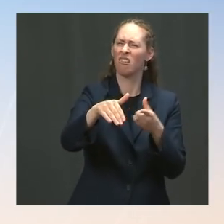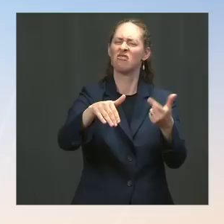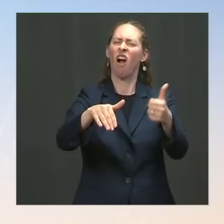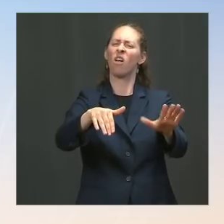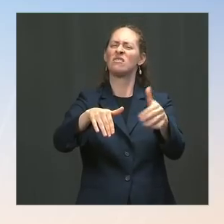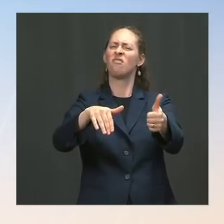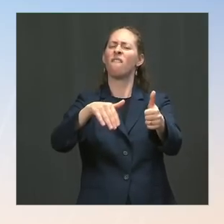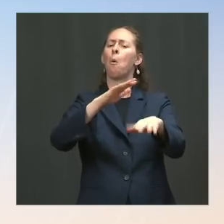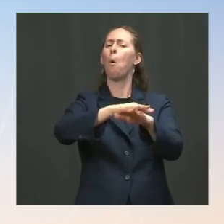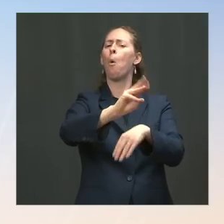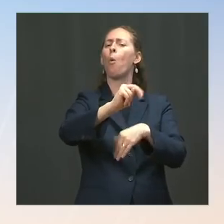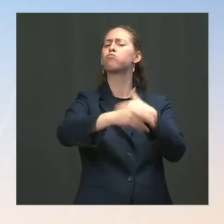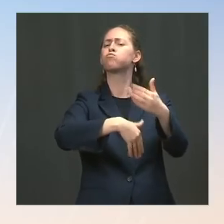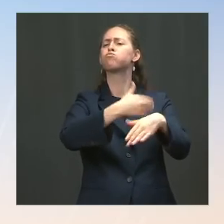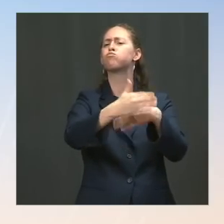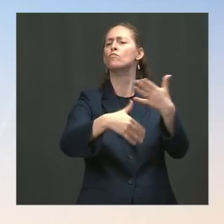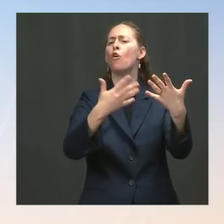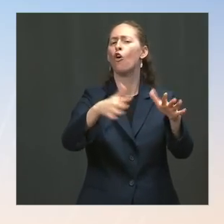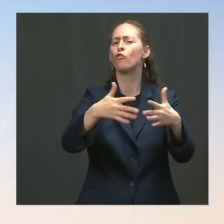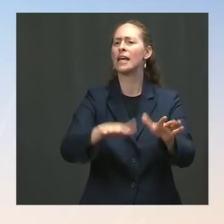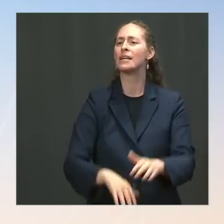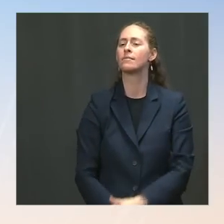need to address also